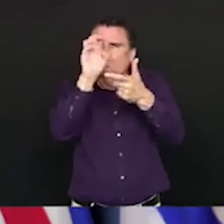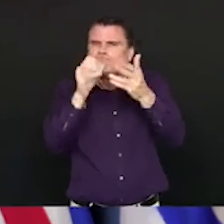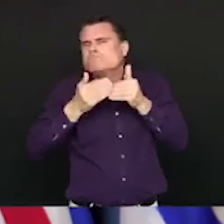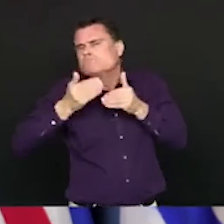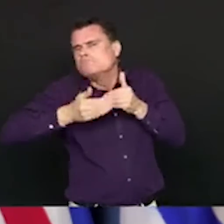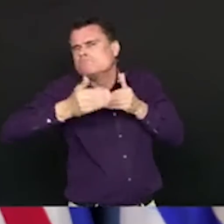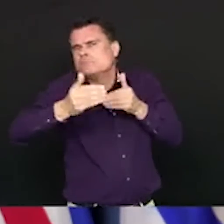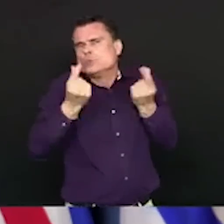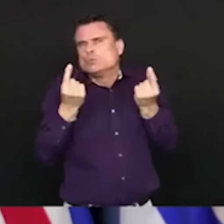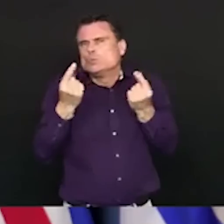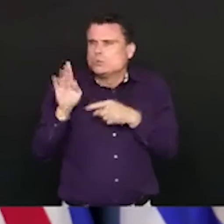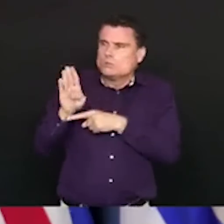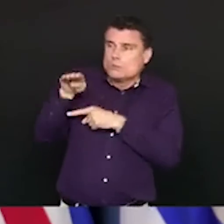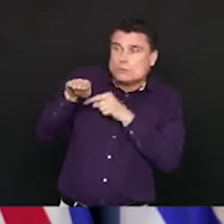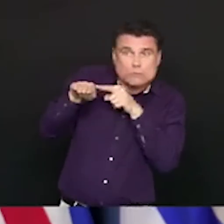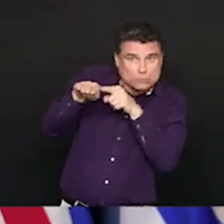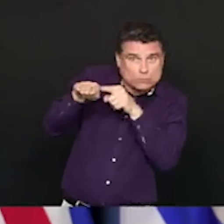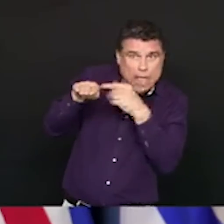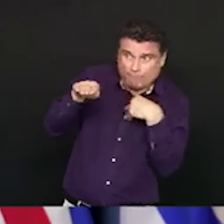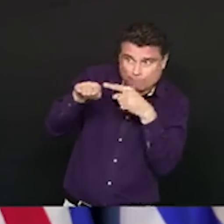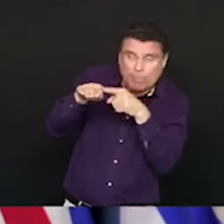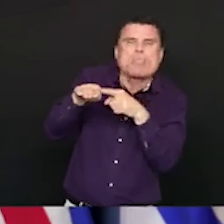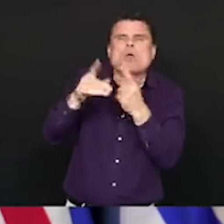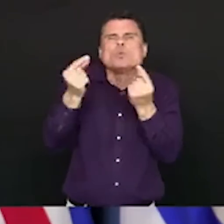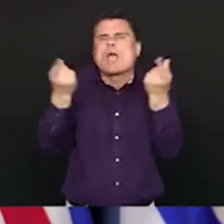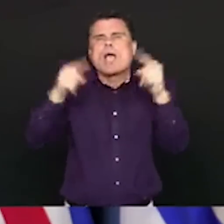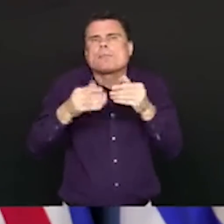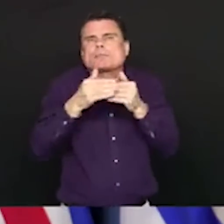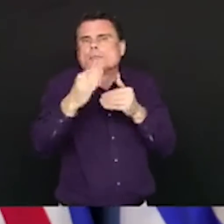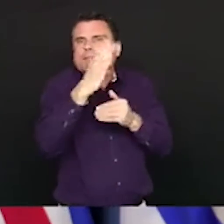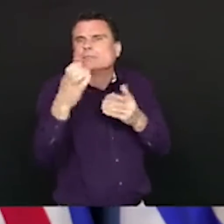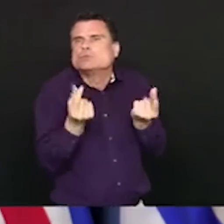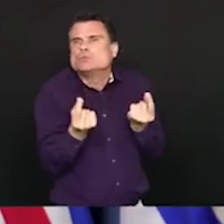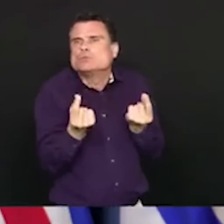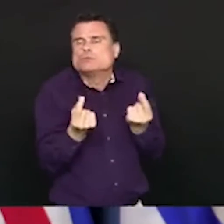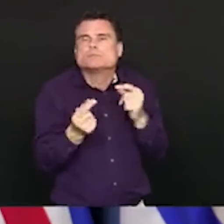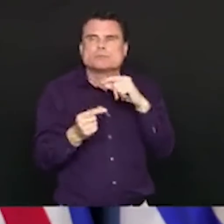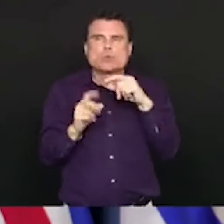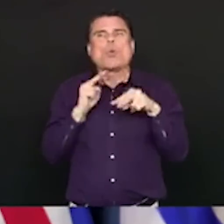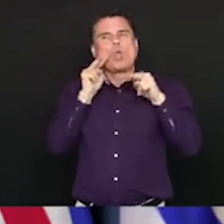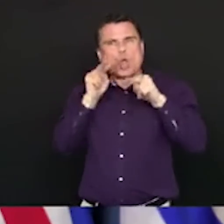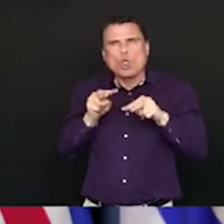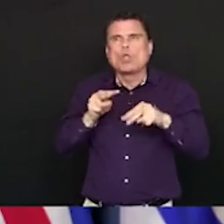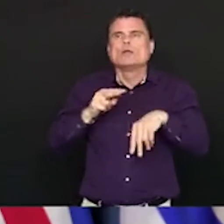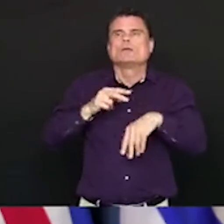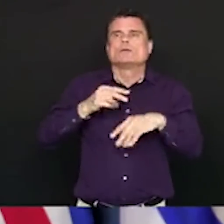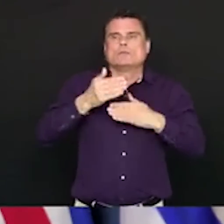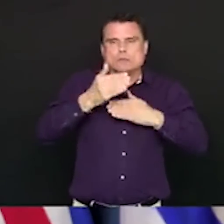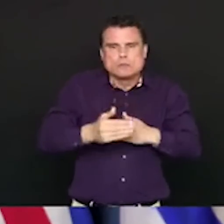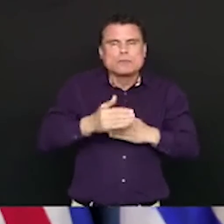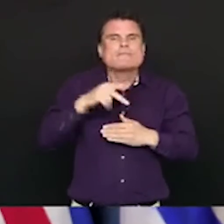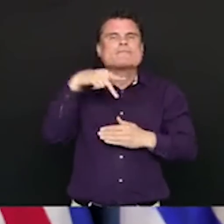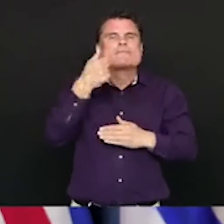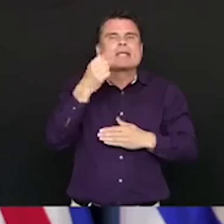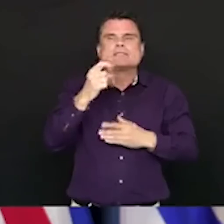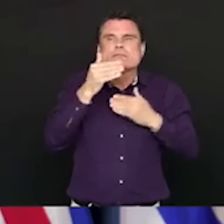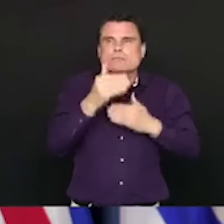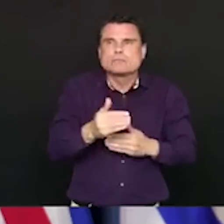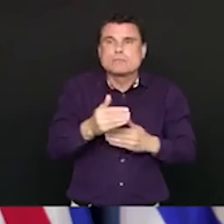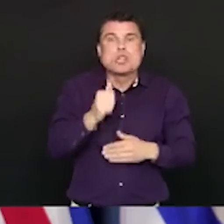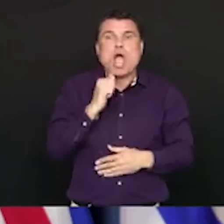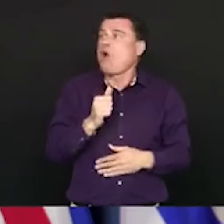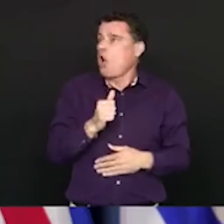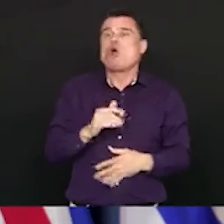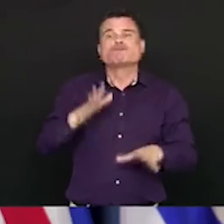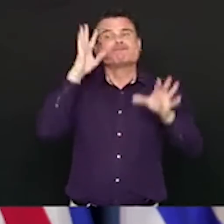your fingers and we're back to the way we were. That people need to push that out of their minds. This will be a phased-in response, as we've